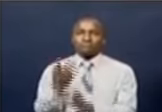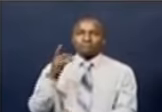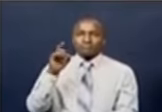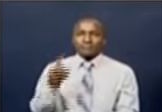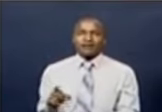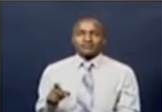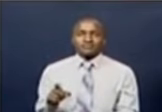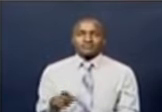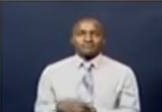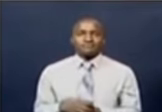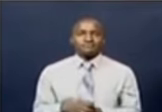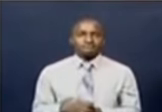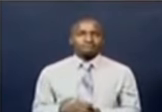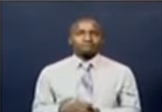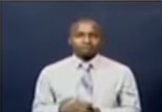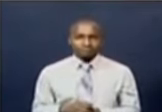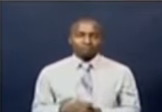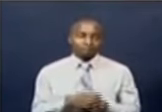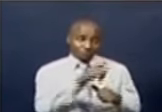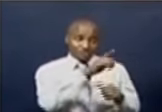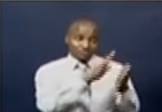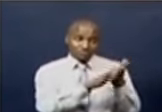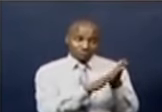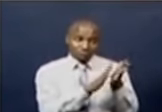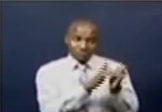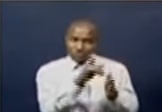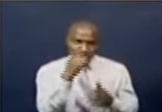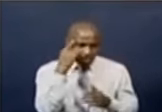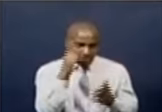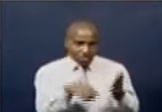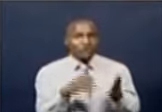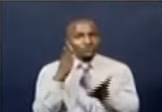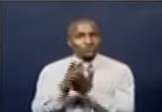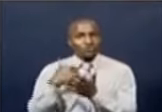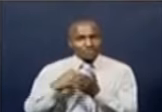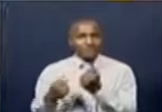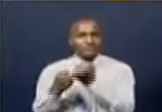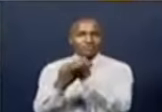For our athletic federation. That's one solution he's proposing. Moses, I don't know what you think about it. I concur with him.